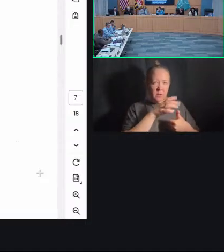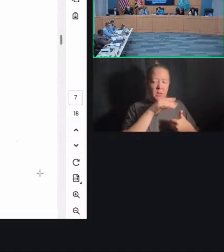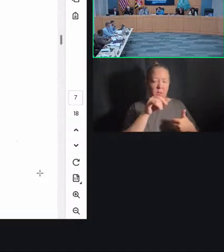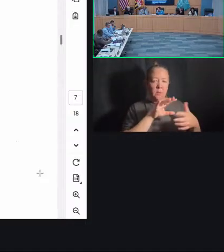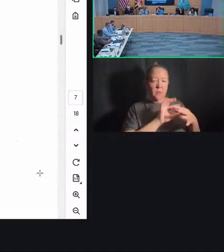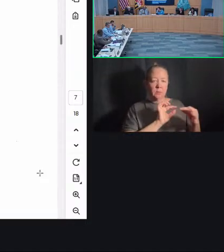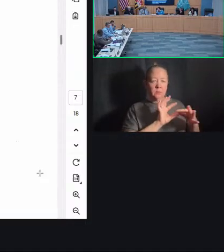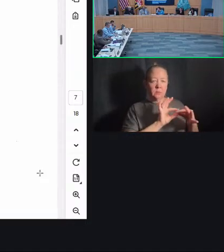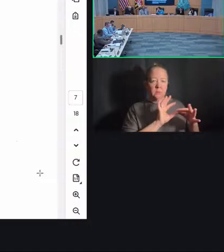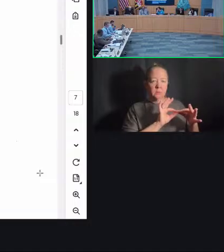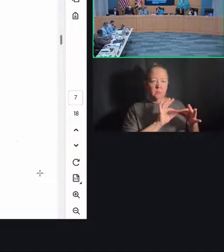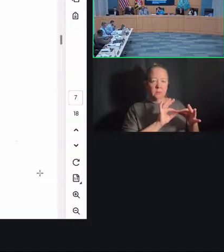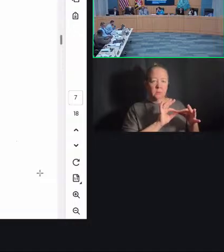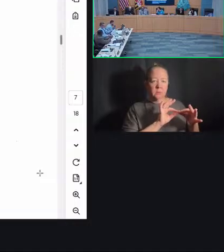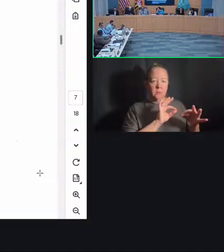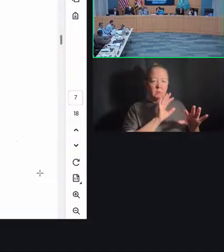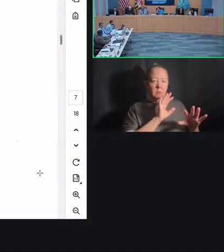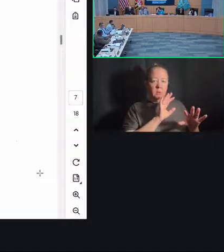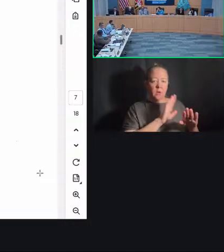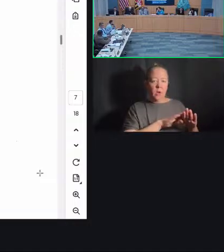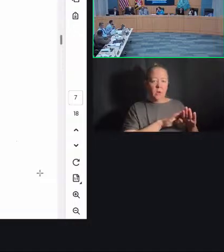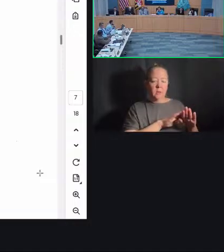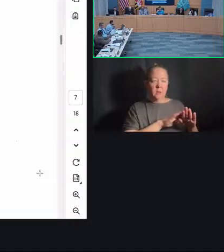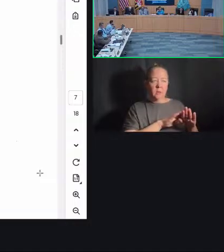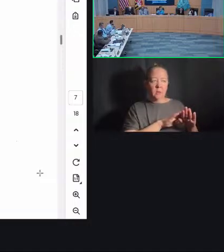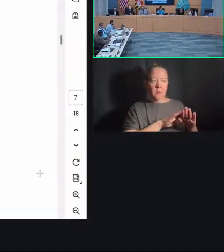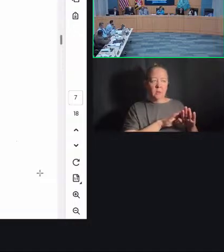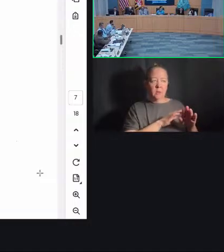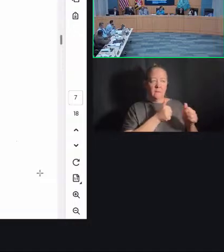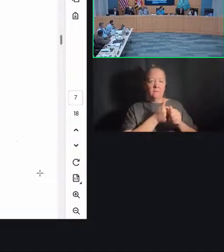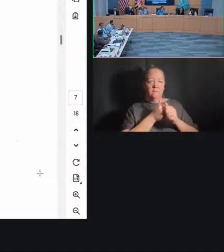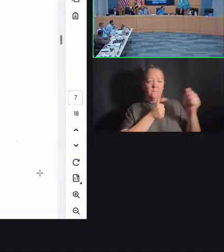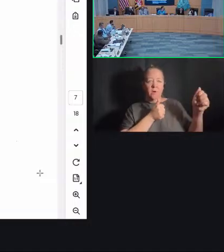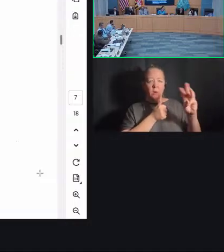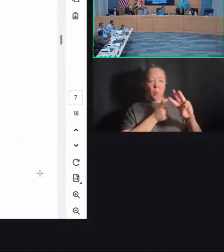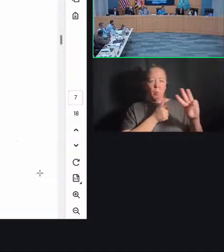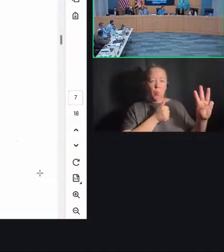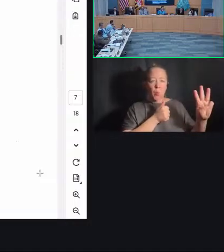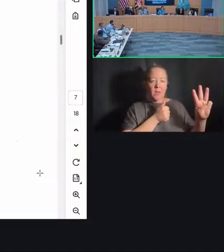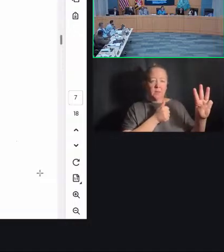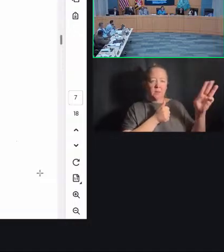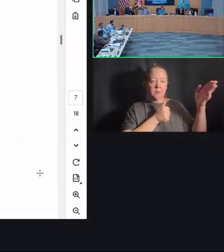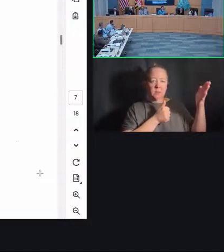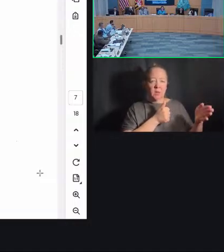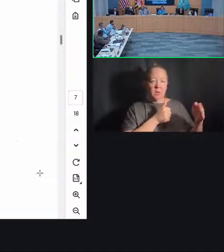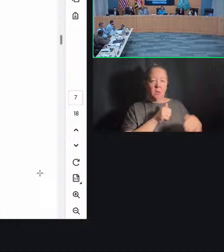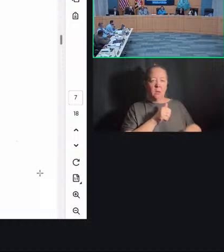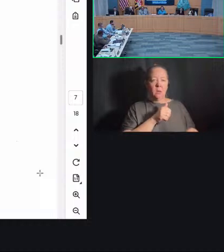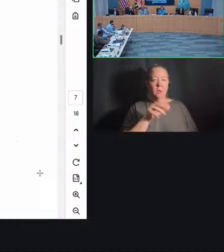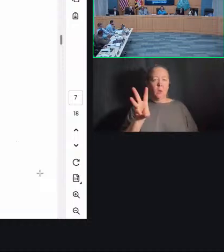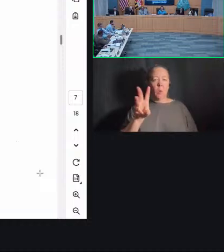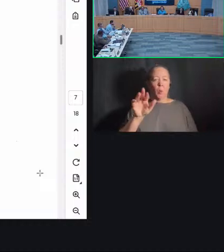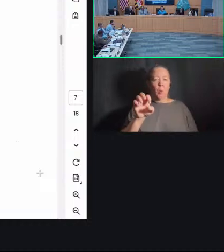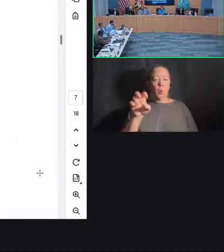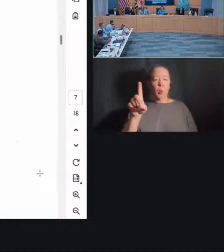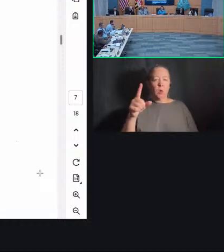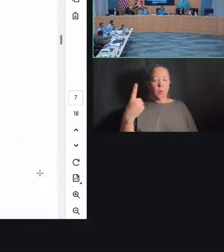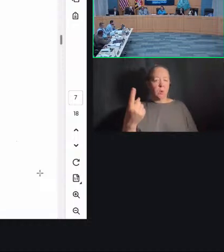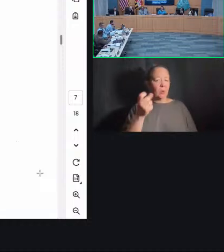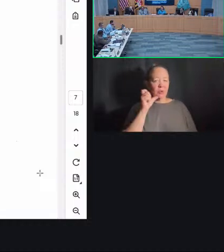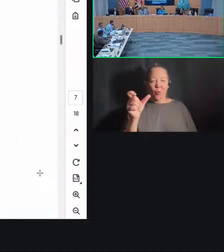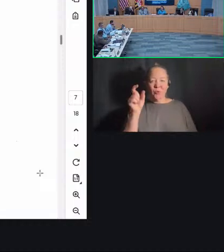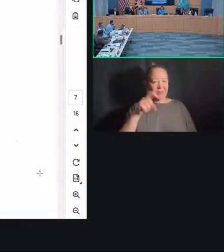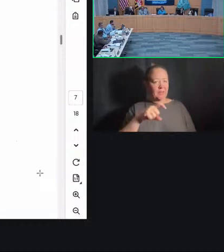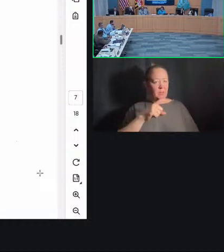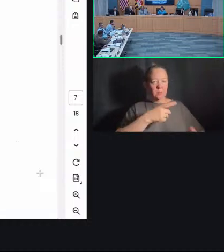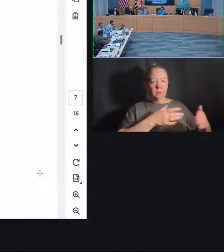least on the far west side of Ward 1, we don't need a box there. Correct. We're looking at exhausting the current